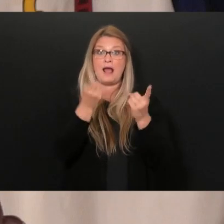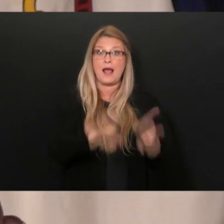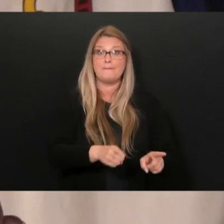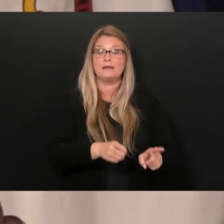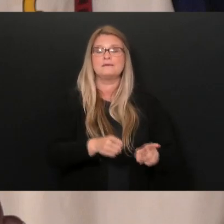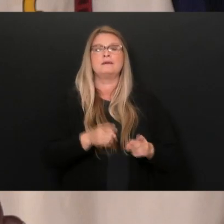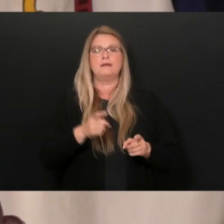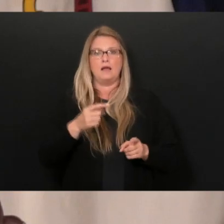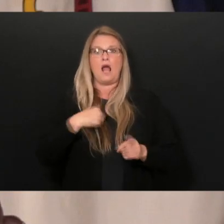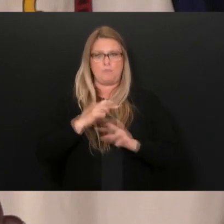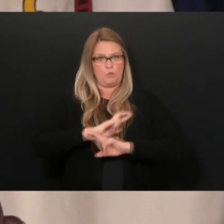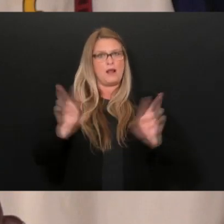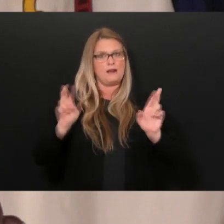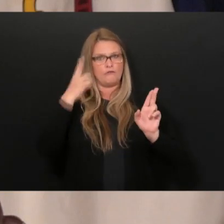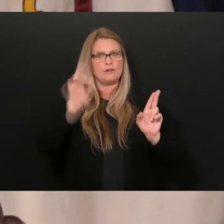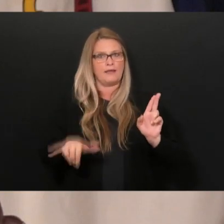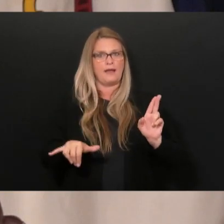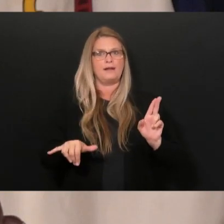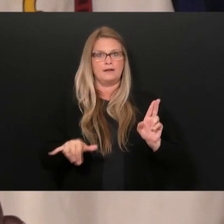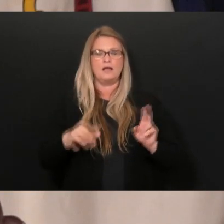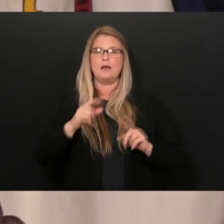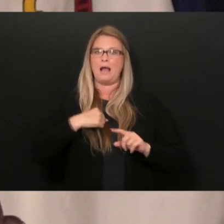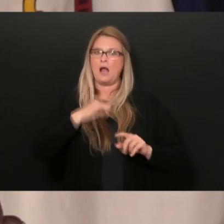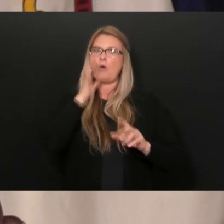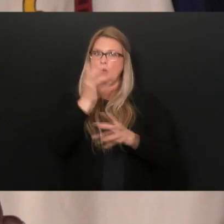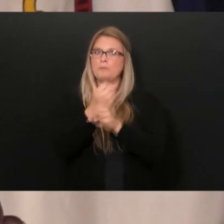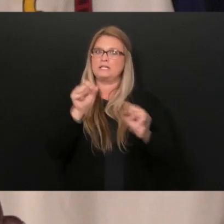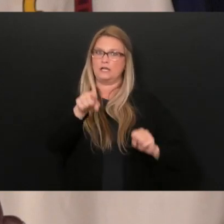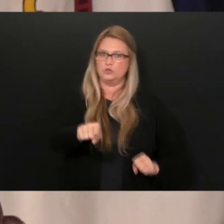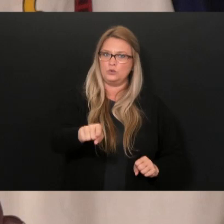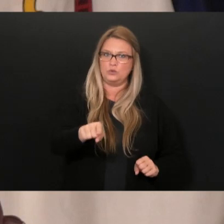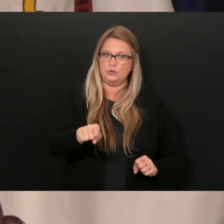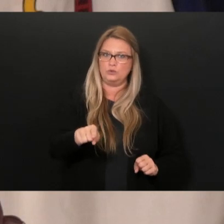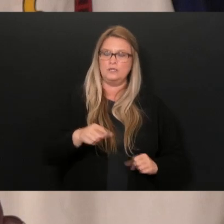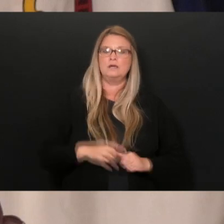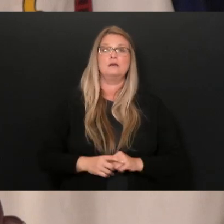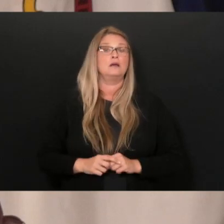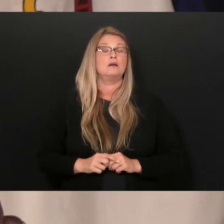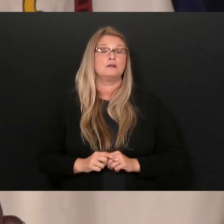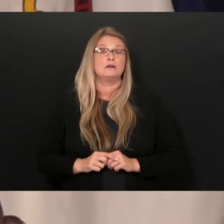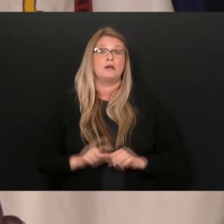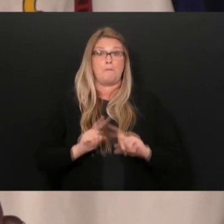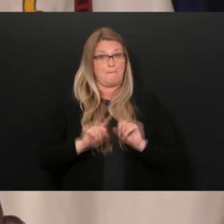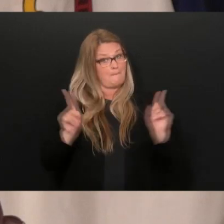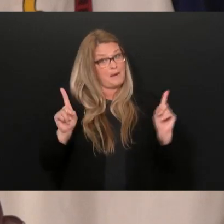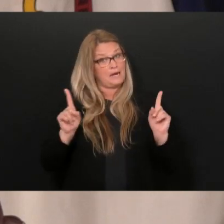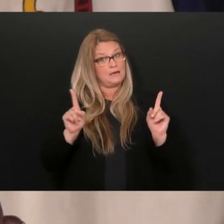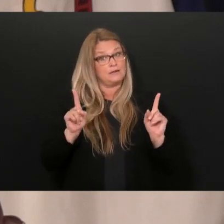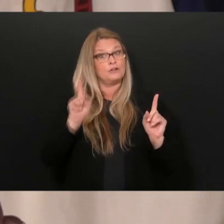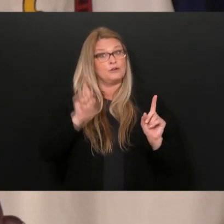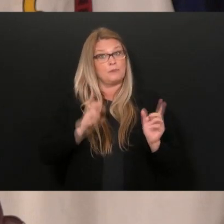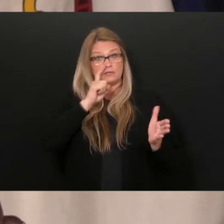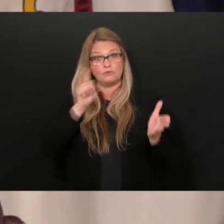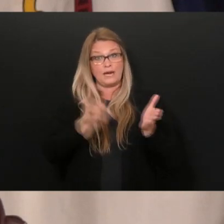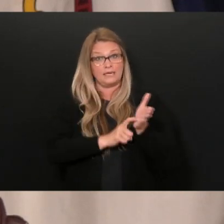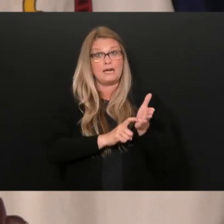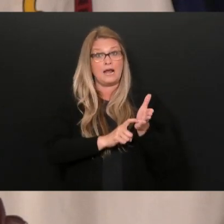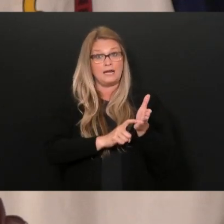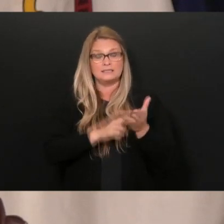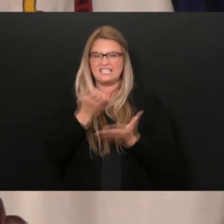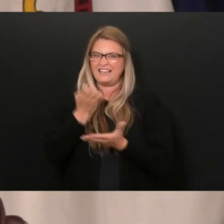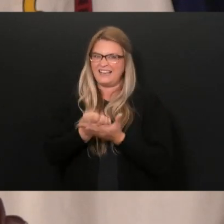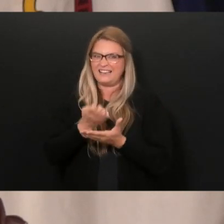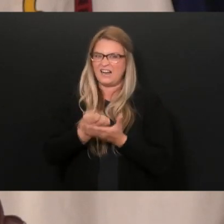whatever, but we're going to protect you. But we've also got to recognize the